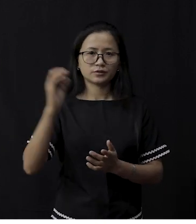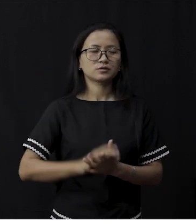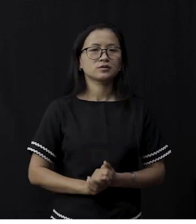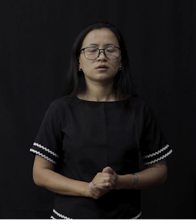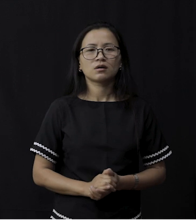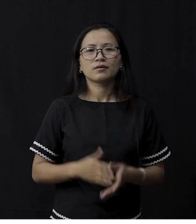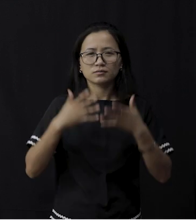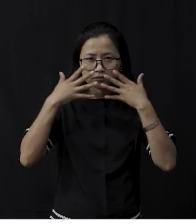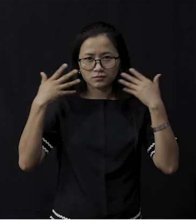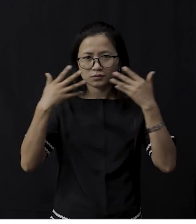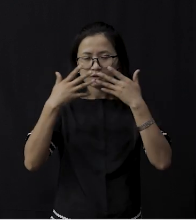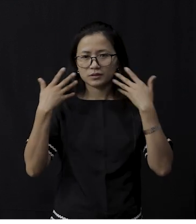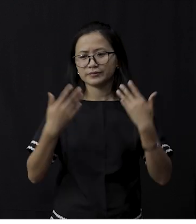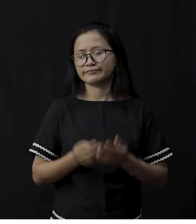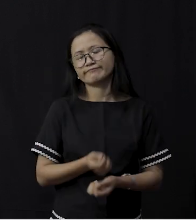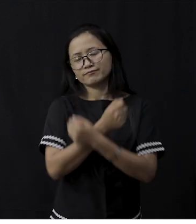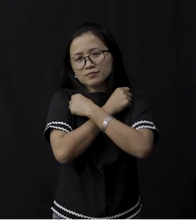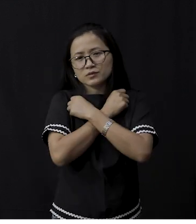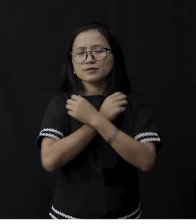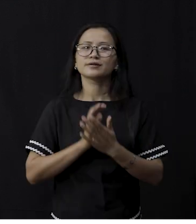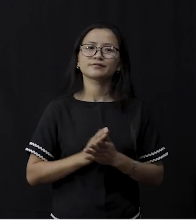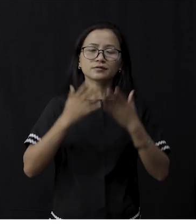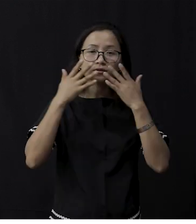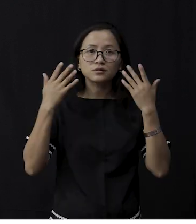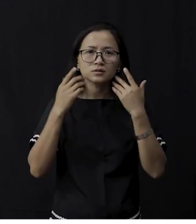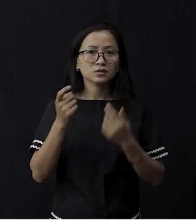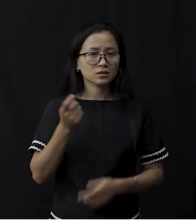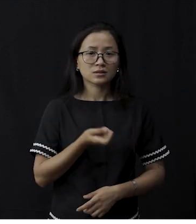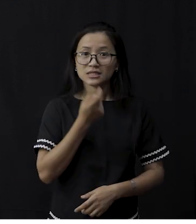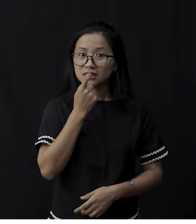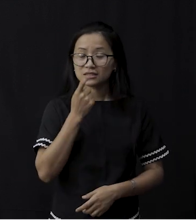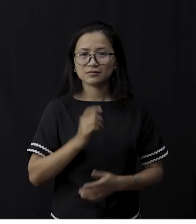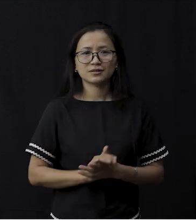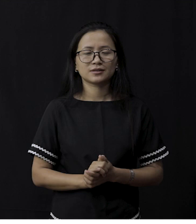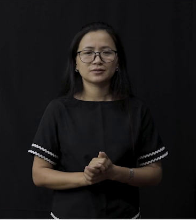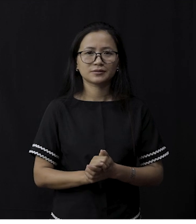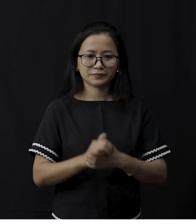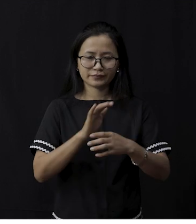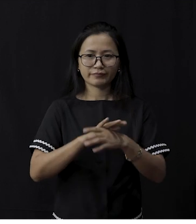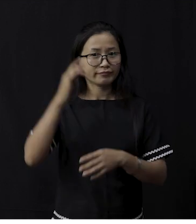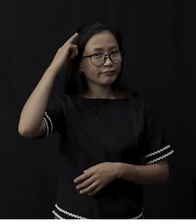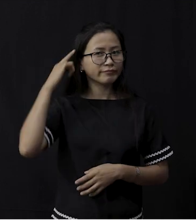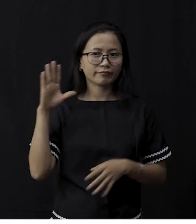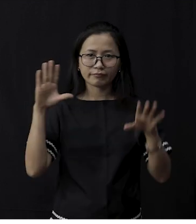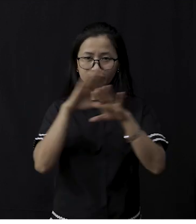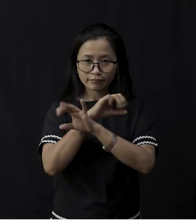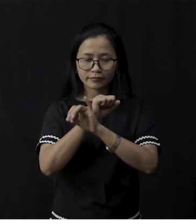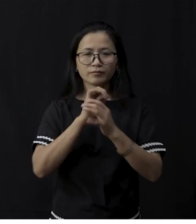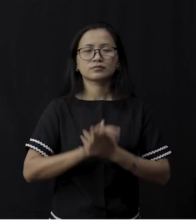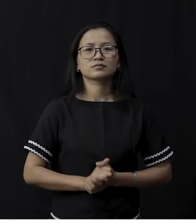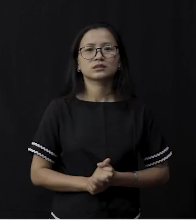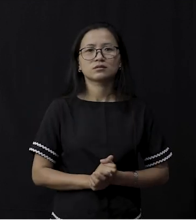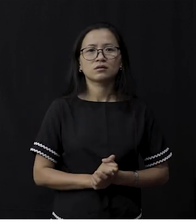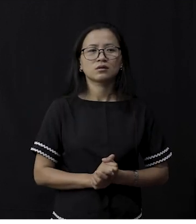cat, and I love cats. Such a little beautiful creature, especially the white and the grey ones. So, yes, I saw the cat, and